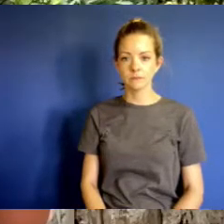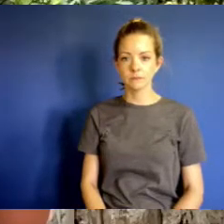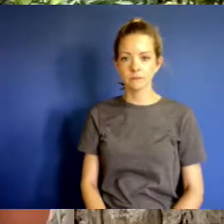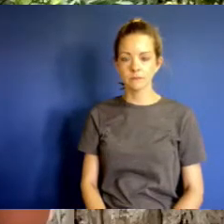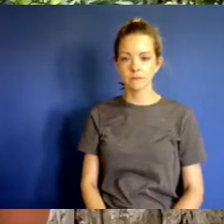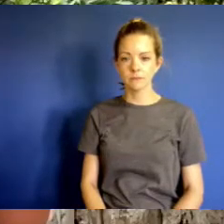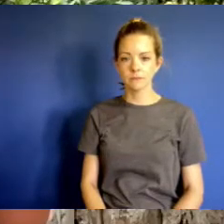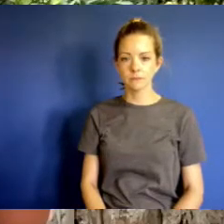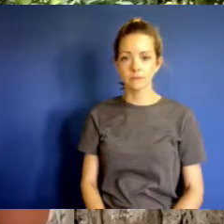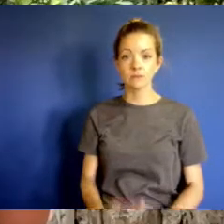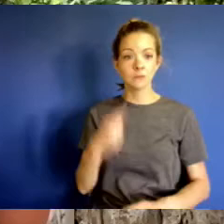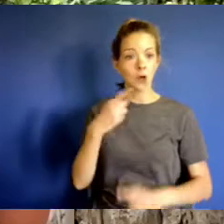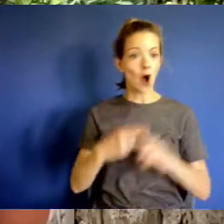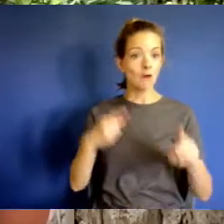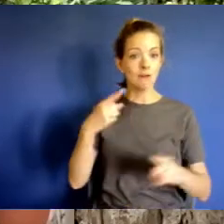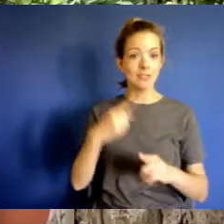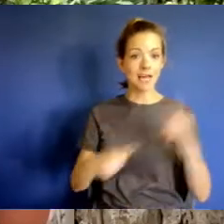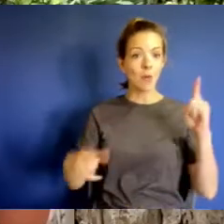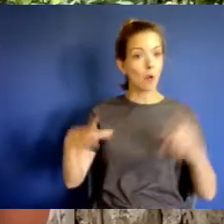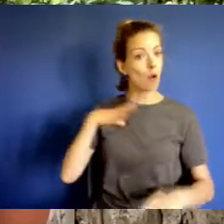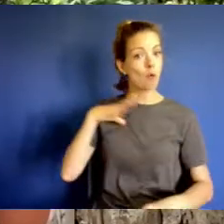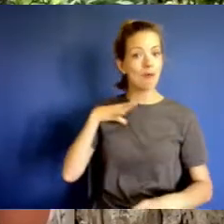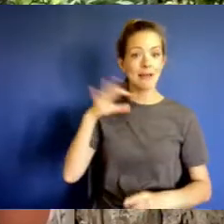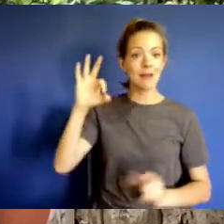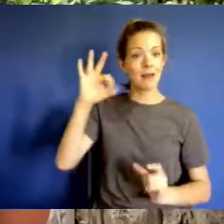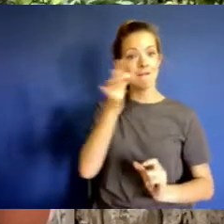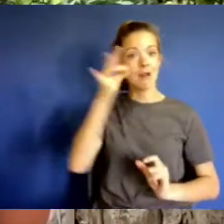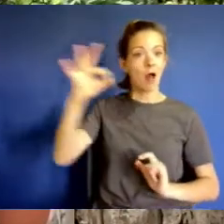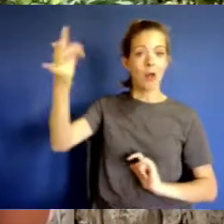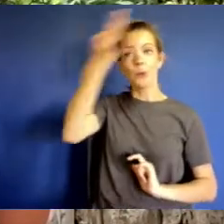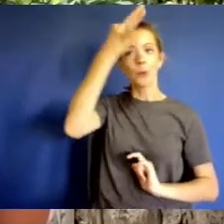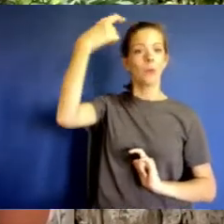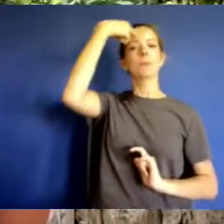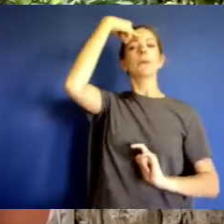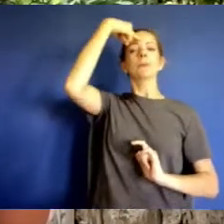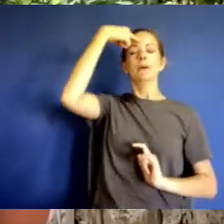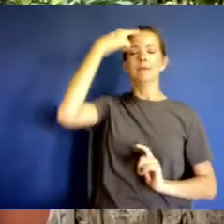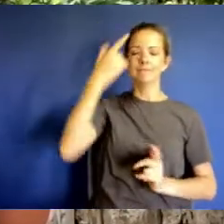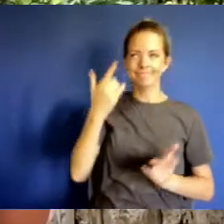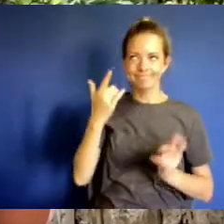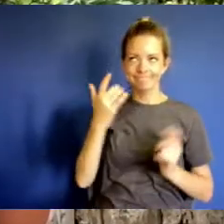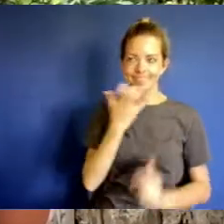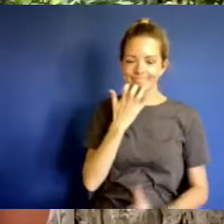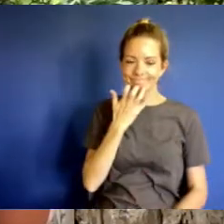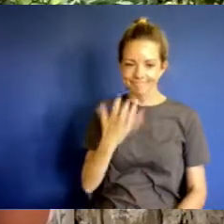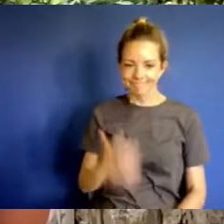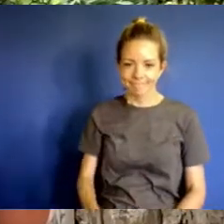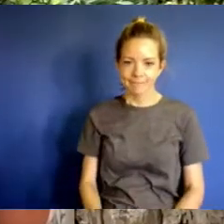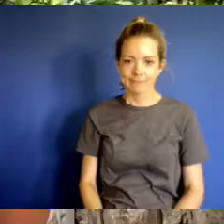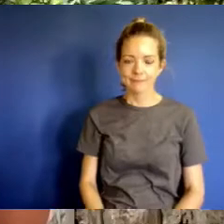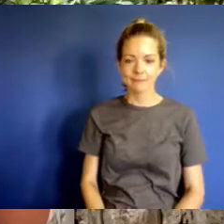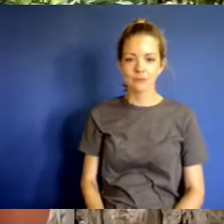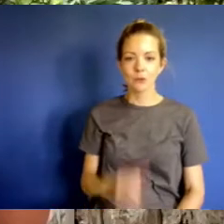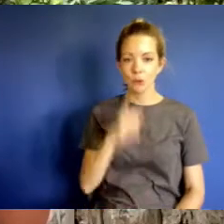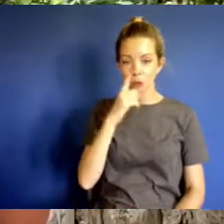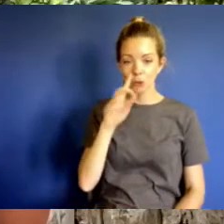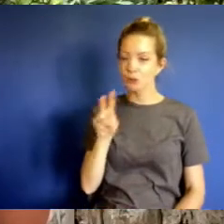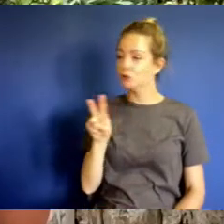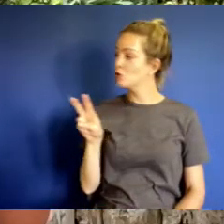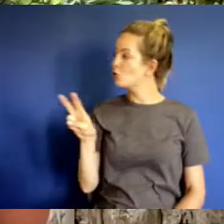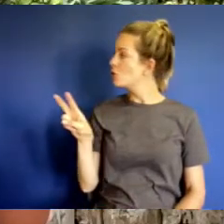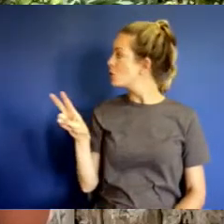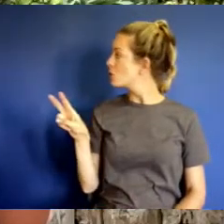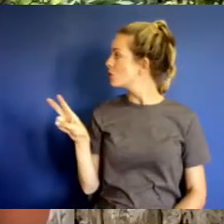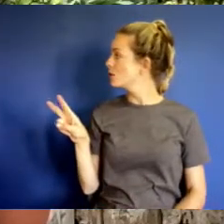It's been half an hour, that's the first flying thing that's flown into me for this session, so I'll take that. And then we're going to turn our chin as